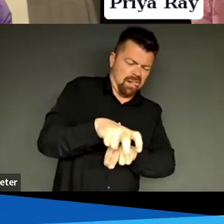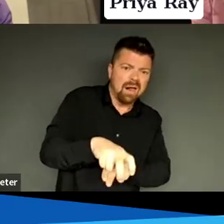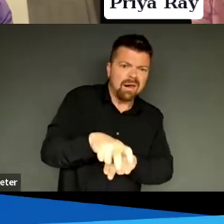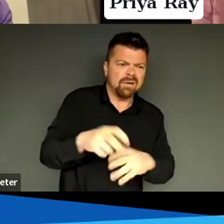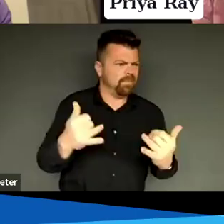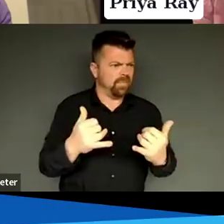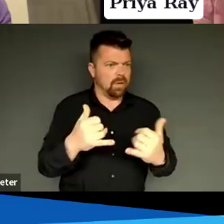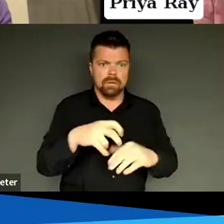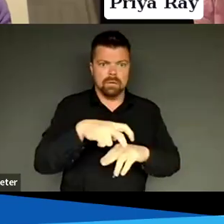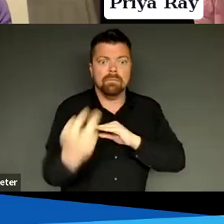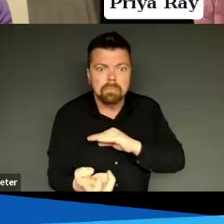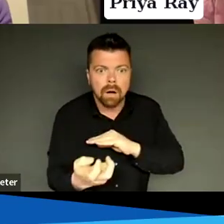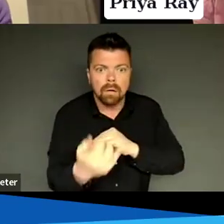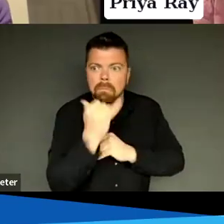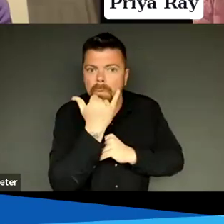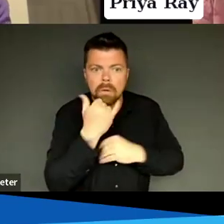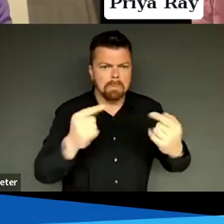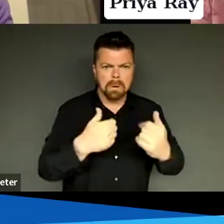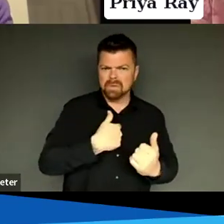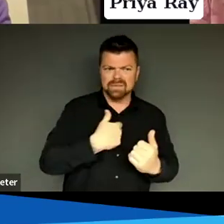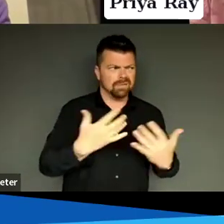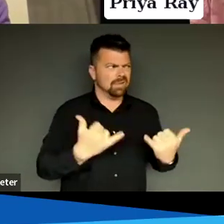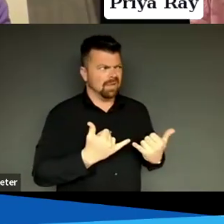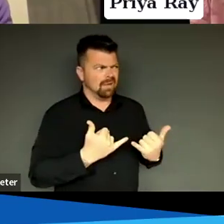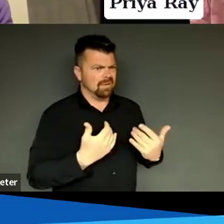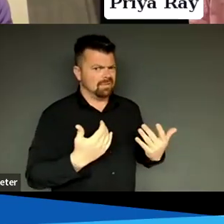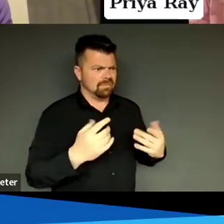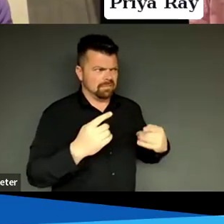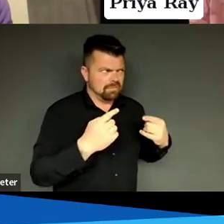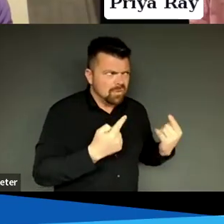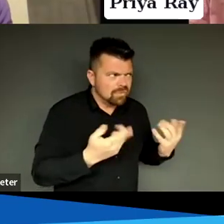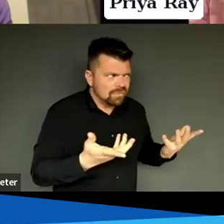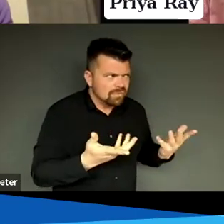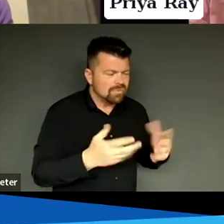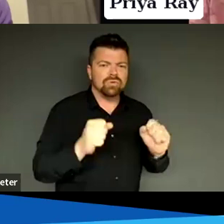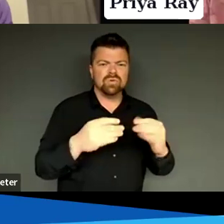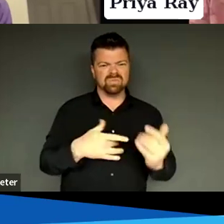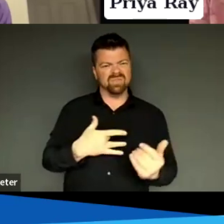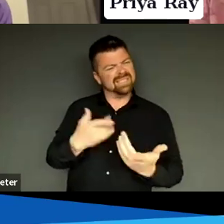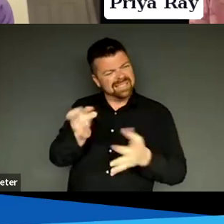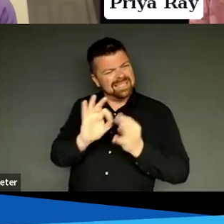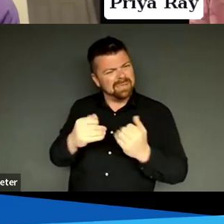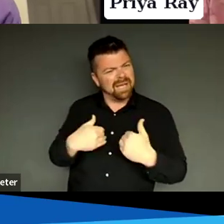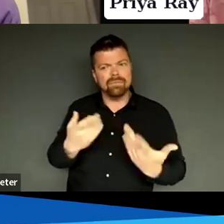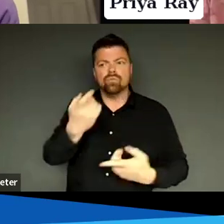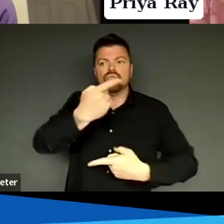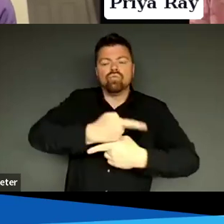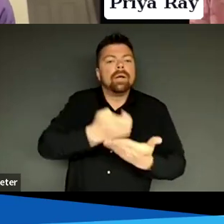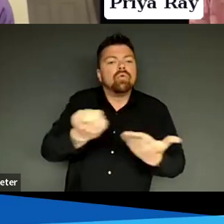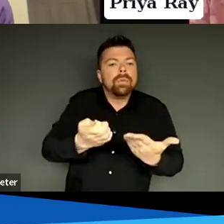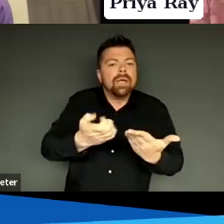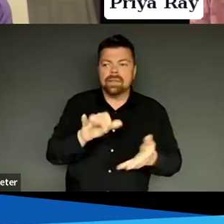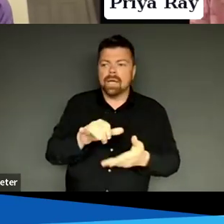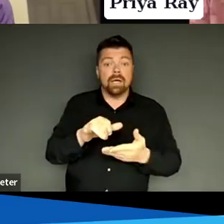myself. With Mhm. which I think is so simple to have the type of equipment that the arm move